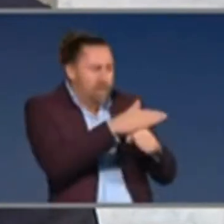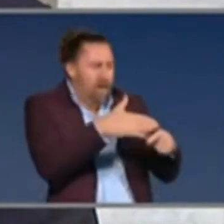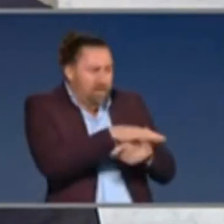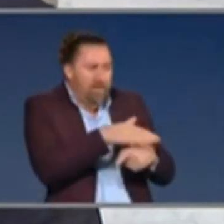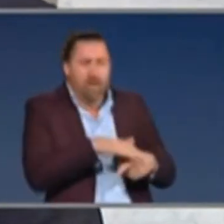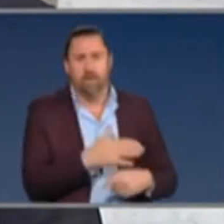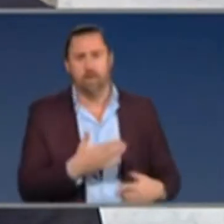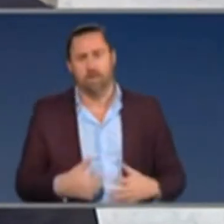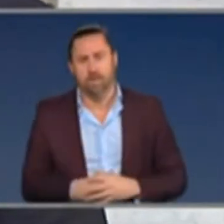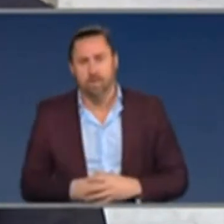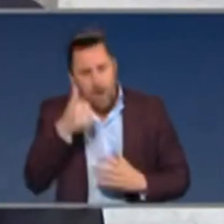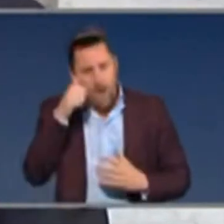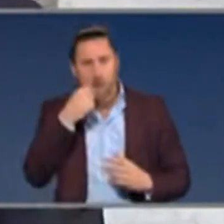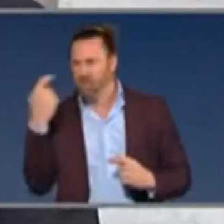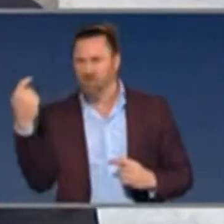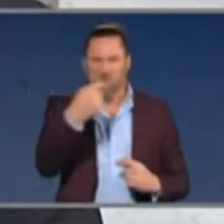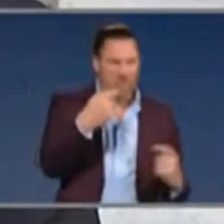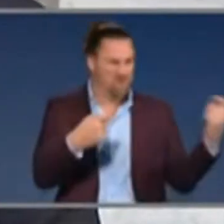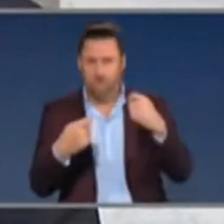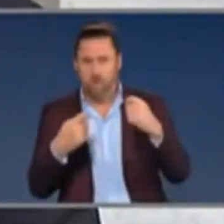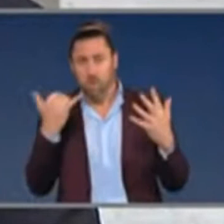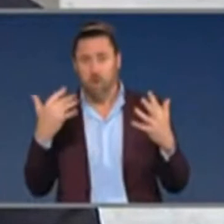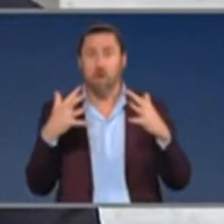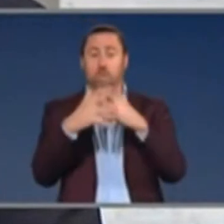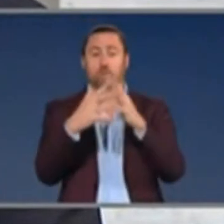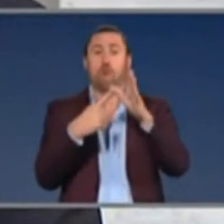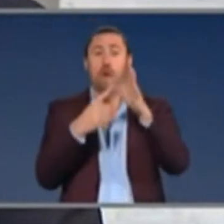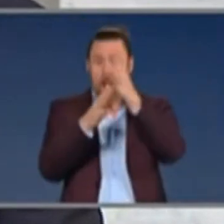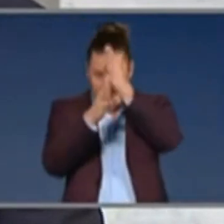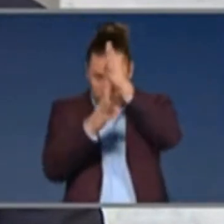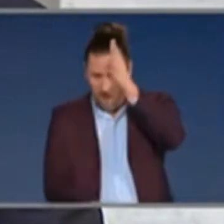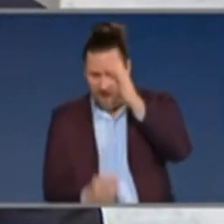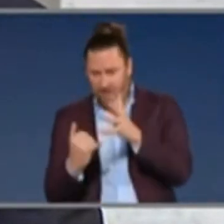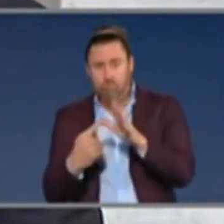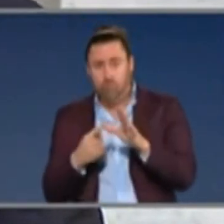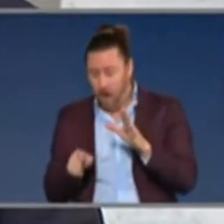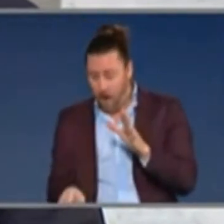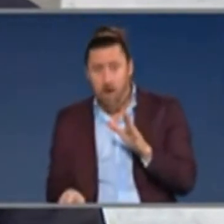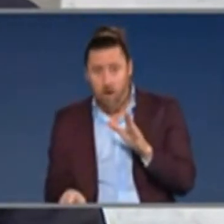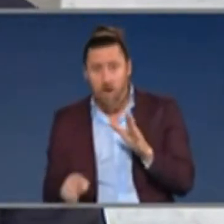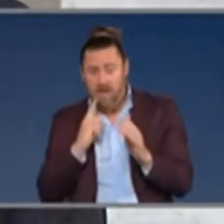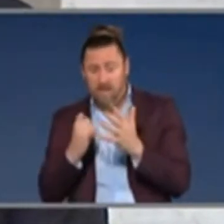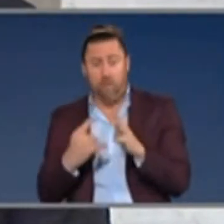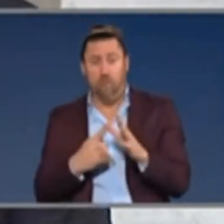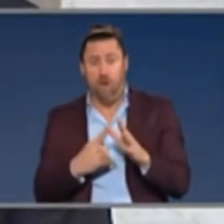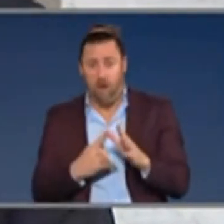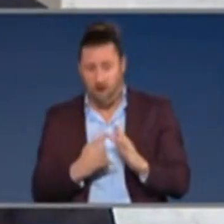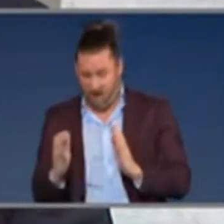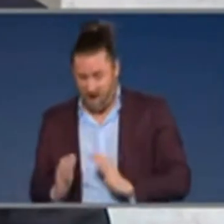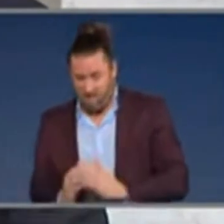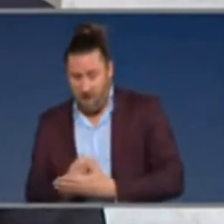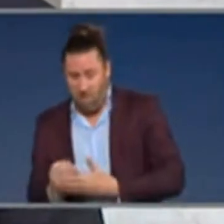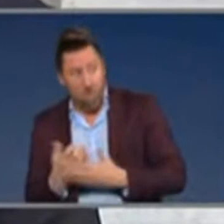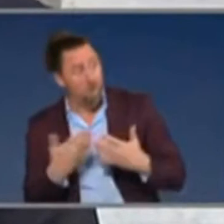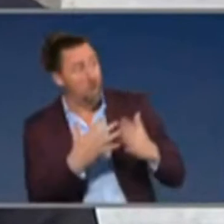the argument that was being had is that there is a border between Western Australia and South Australia, and the incidence of cases in South Australia is lower than it is in Western